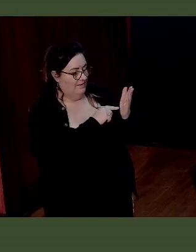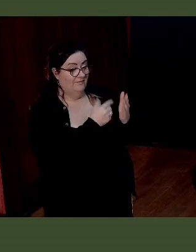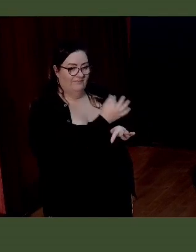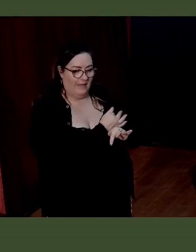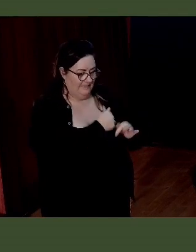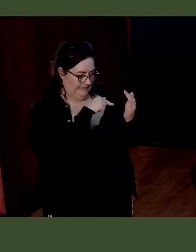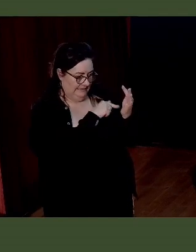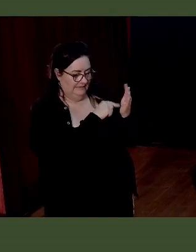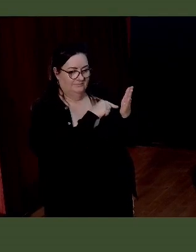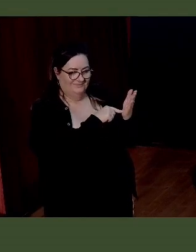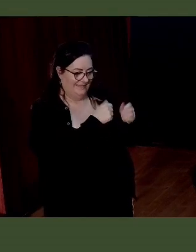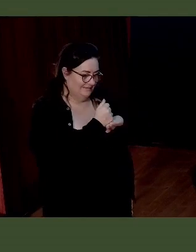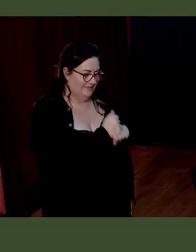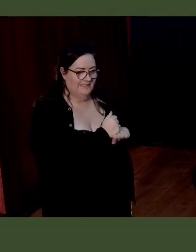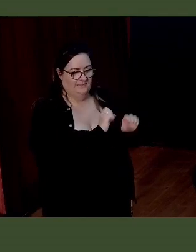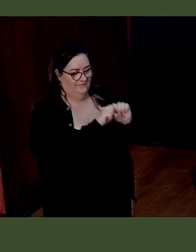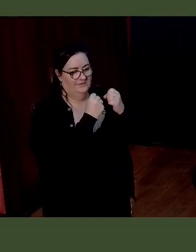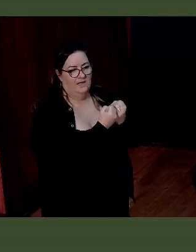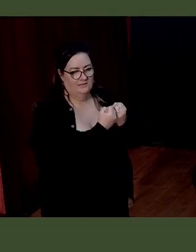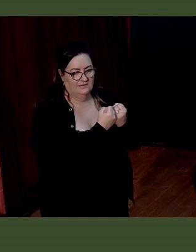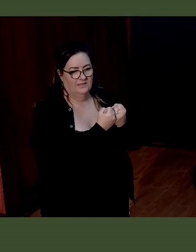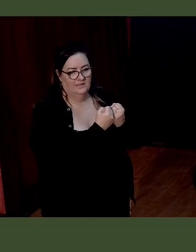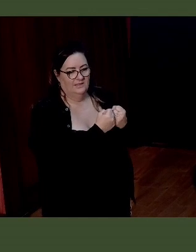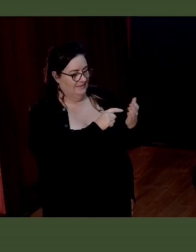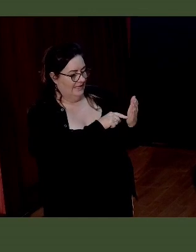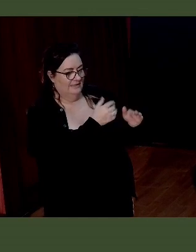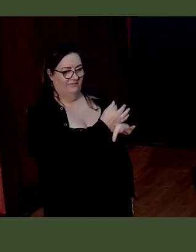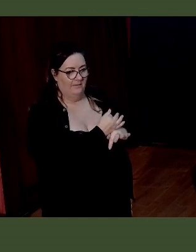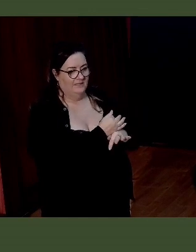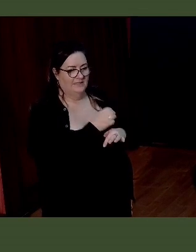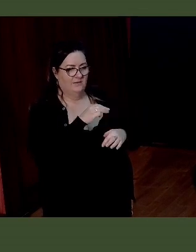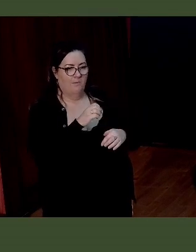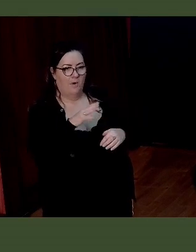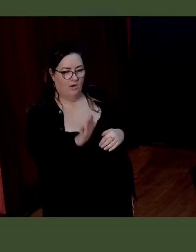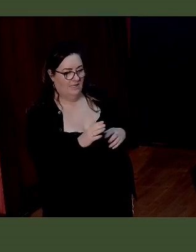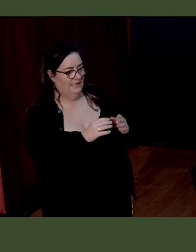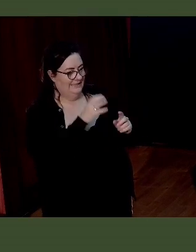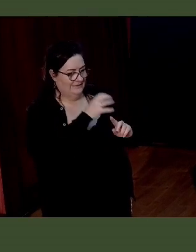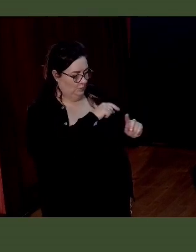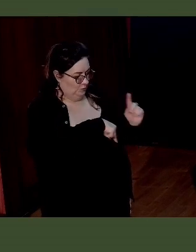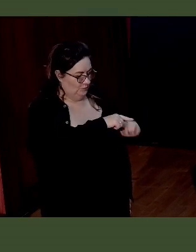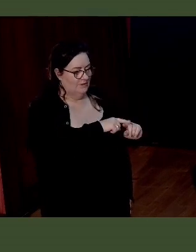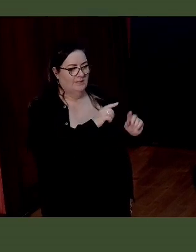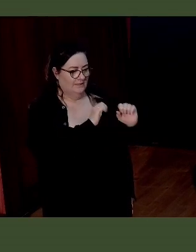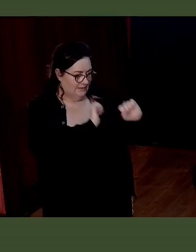as the primary and fundamental unit of society, decreeing it as a moral institution possessing